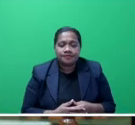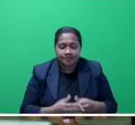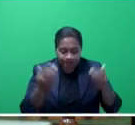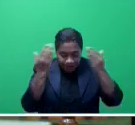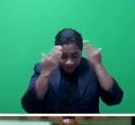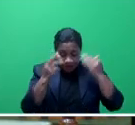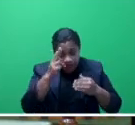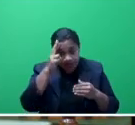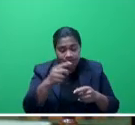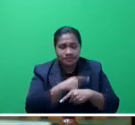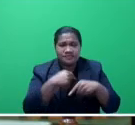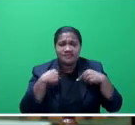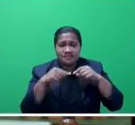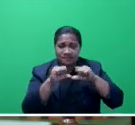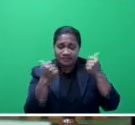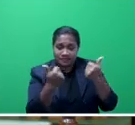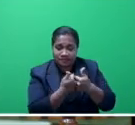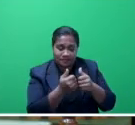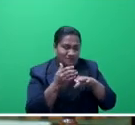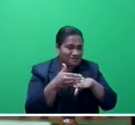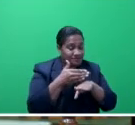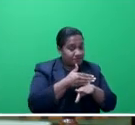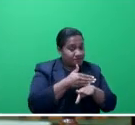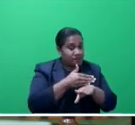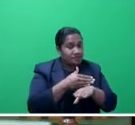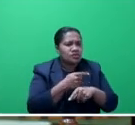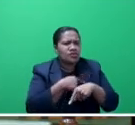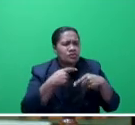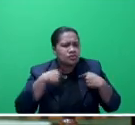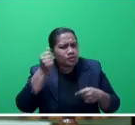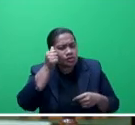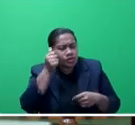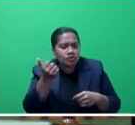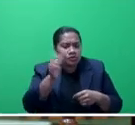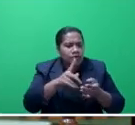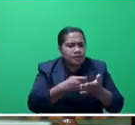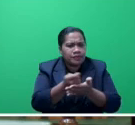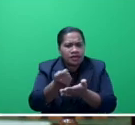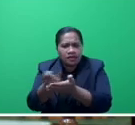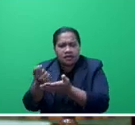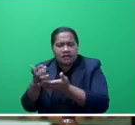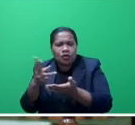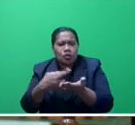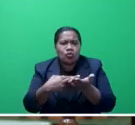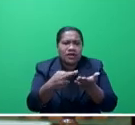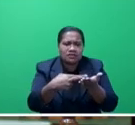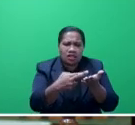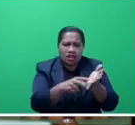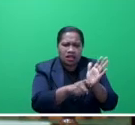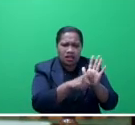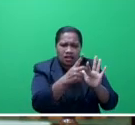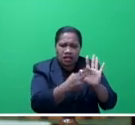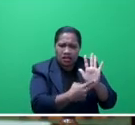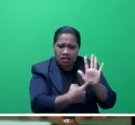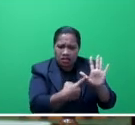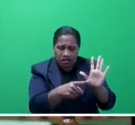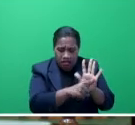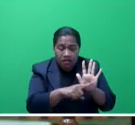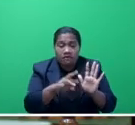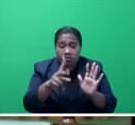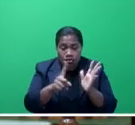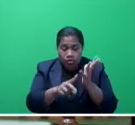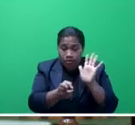had agreed earlier on, as we know that we already pay all the rental expenditure for all the UN offices in